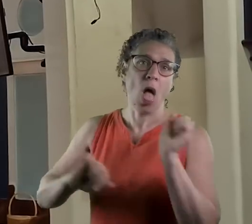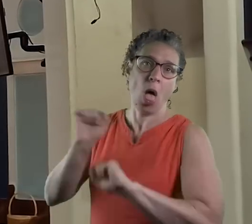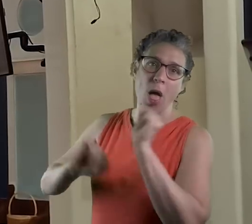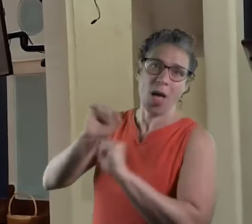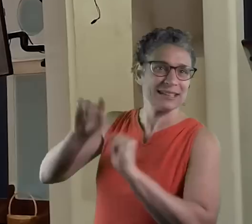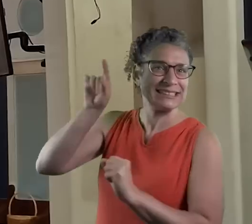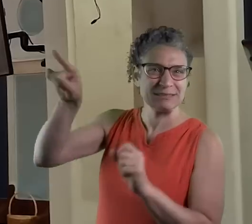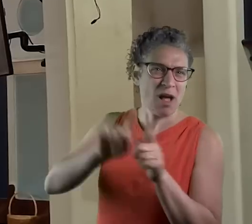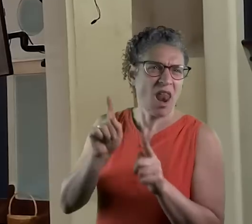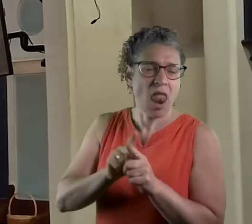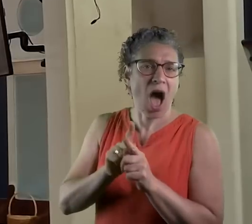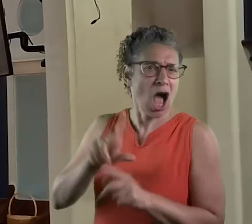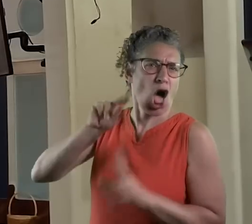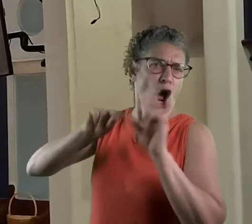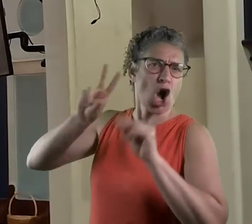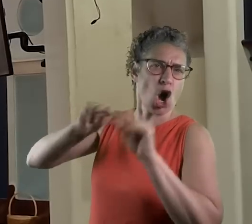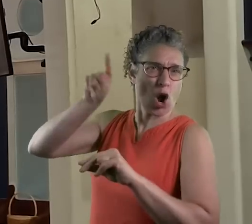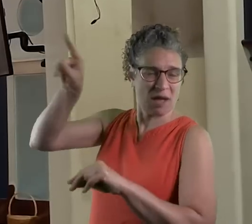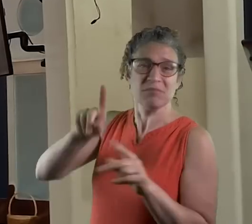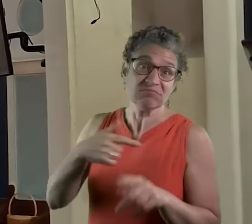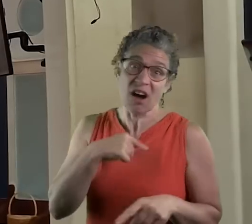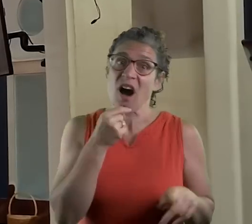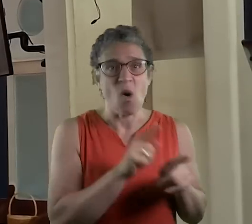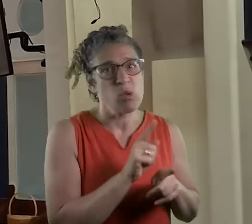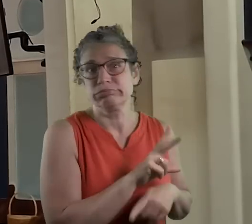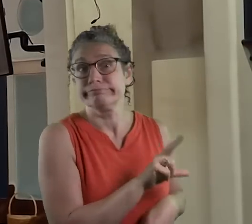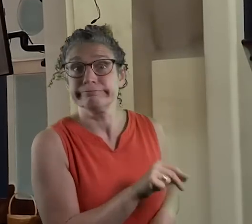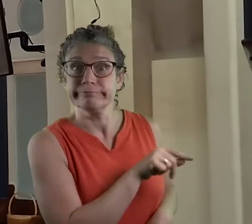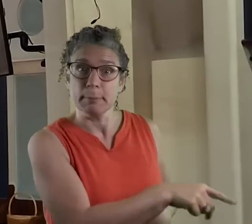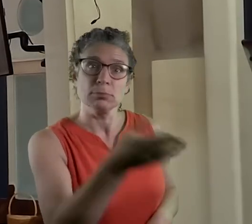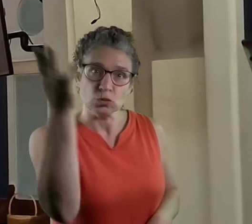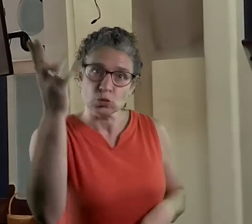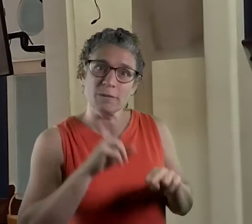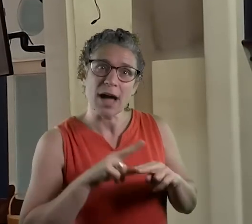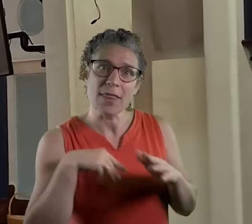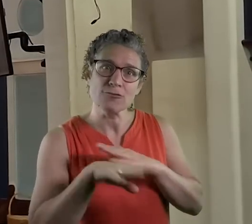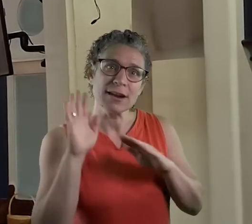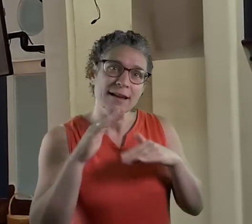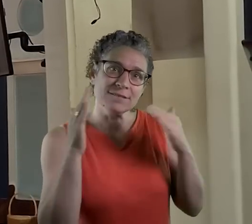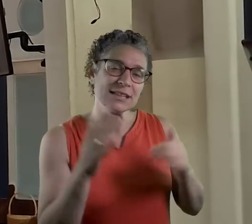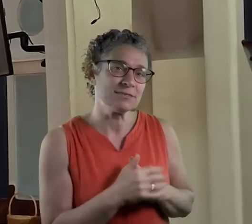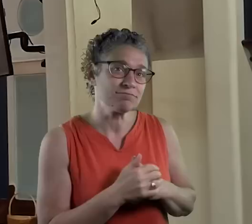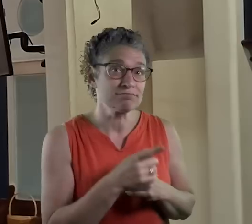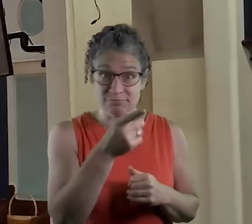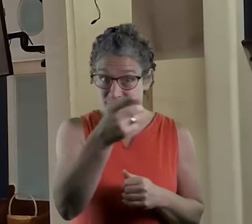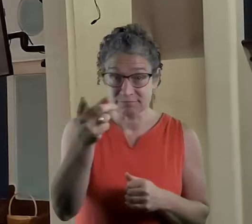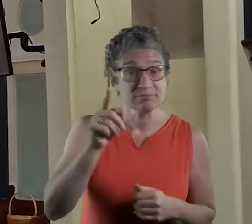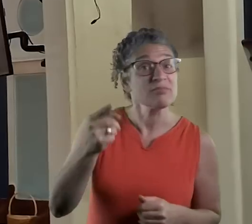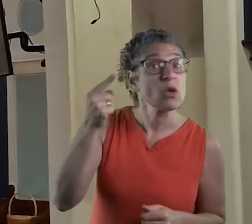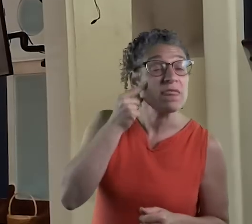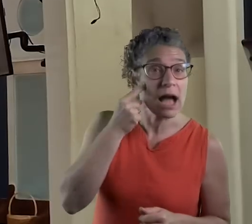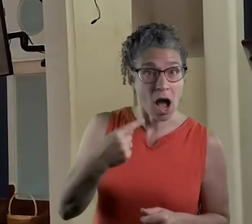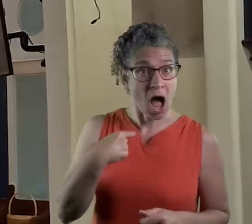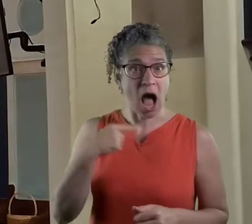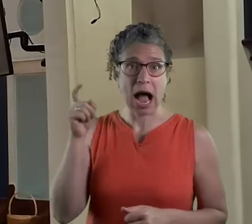whoever denies me before others, I also will deny before my Father in heaven. Do not think